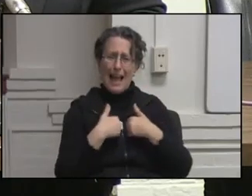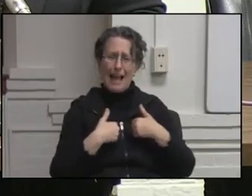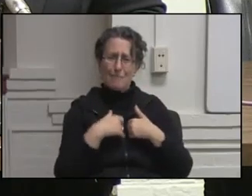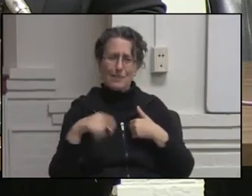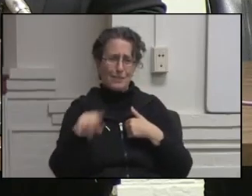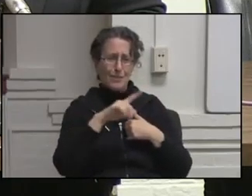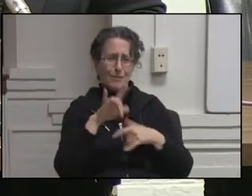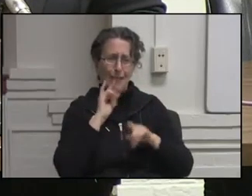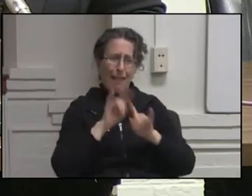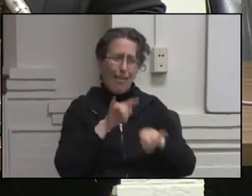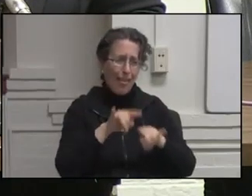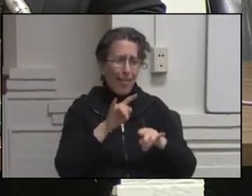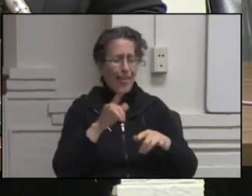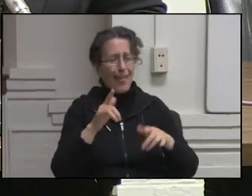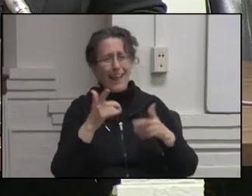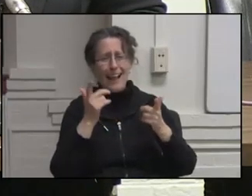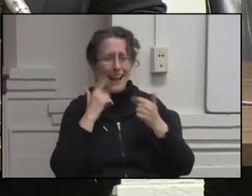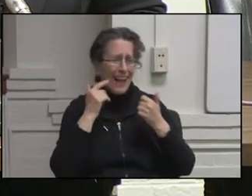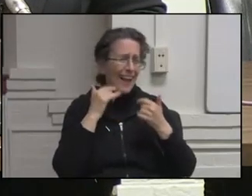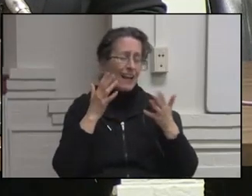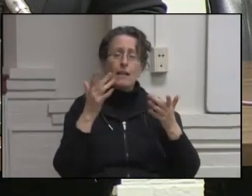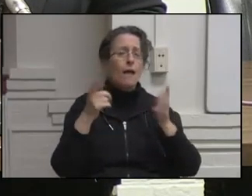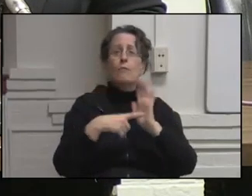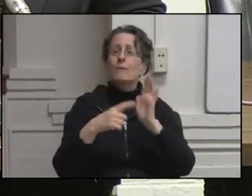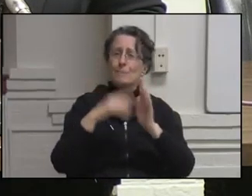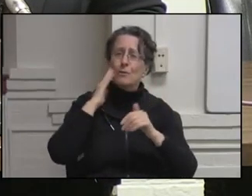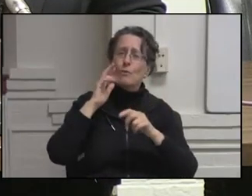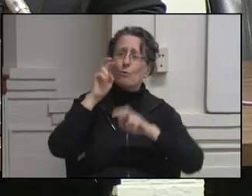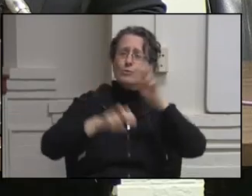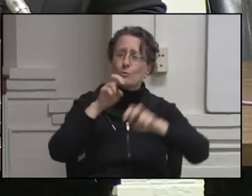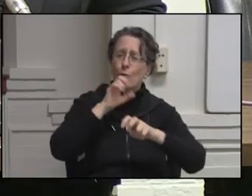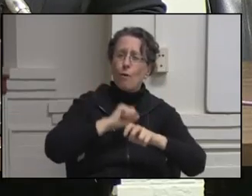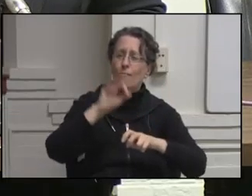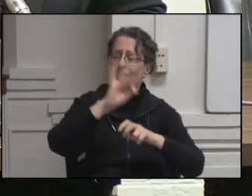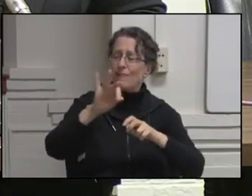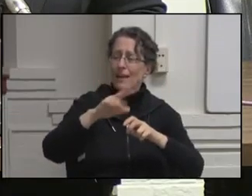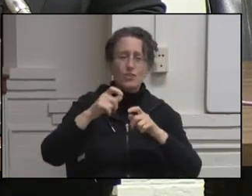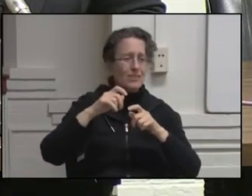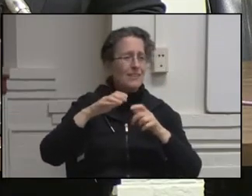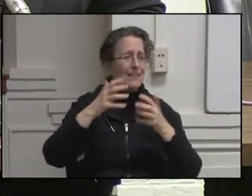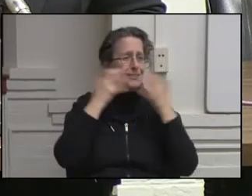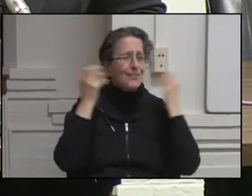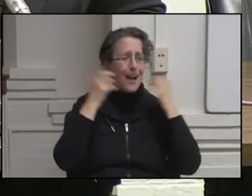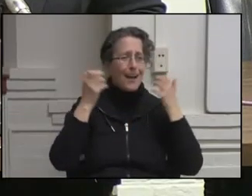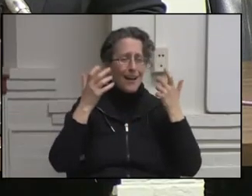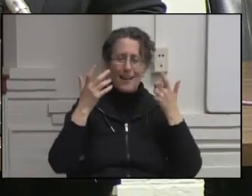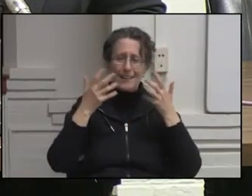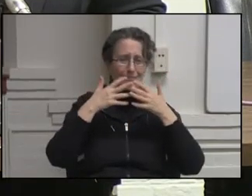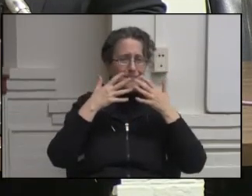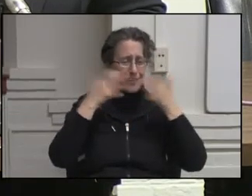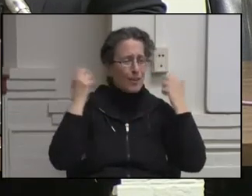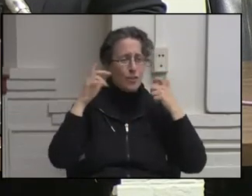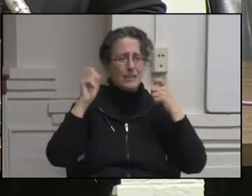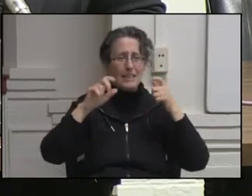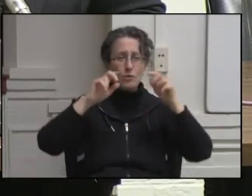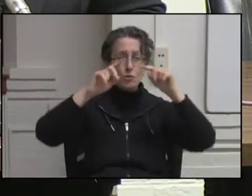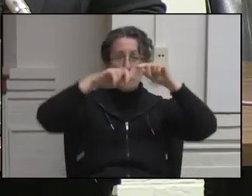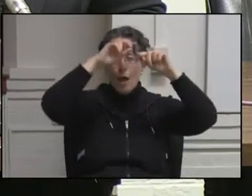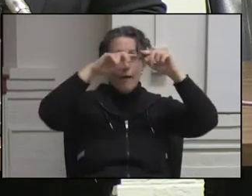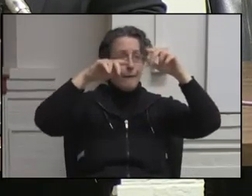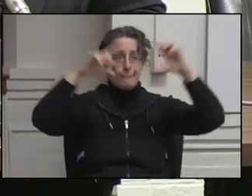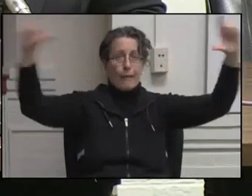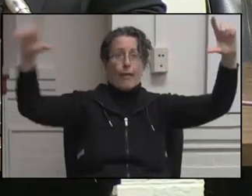mean, we are not making tigers jump through hoops. We are celebrating farms and farmers and cows. It's not entertainment in that